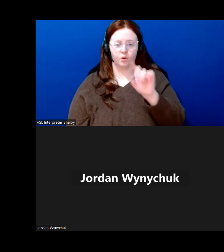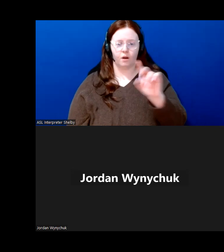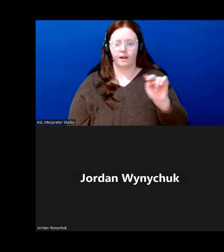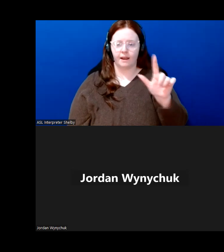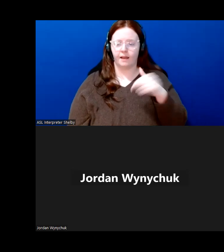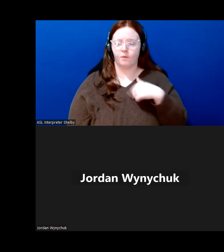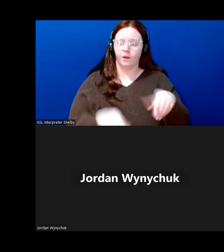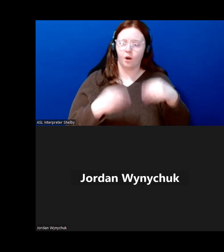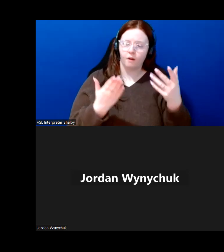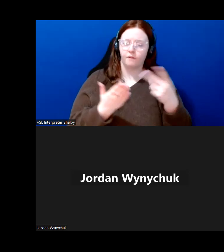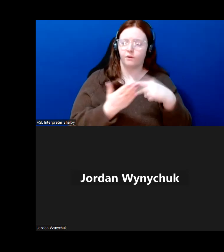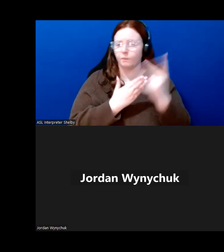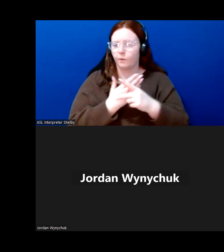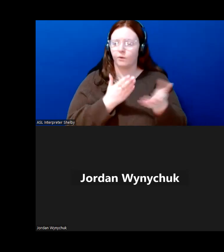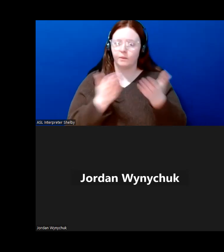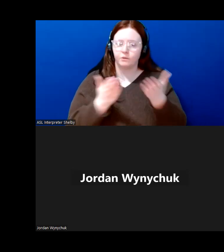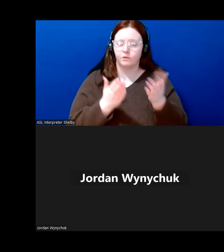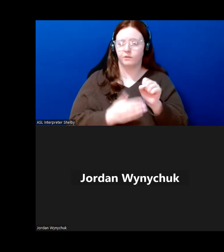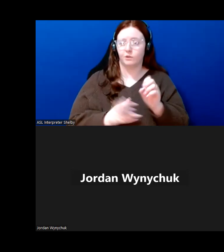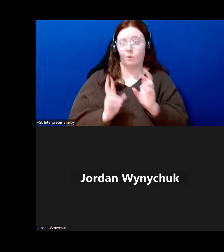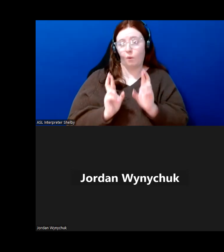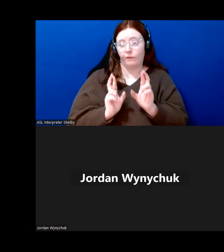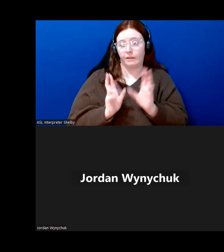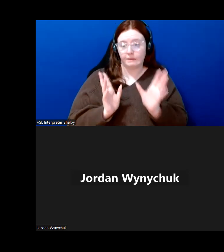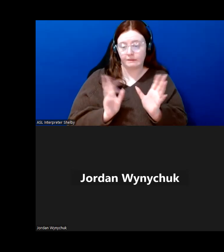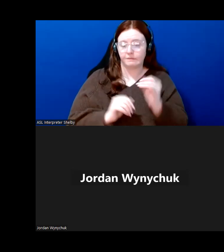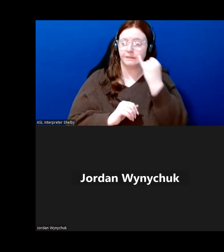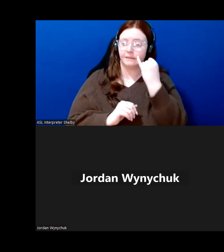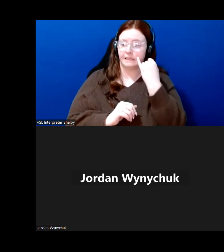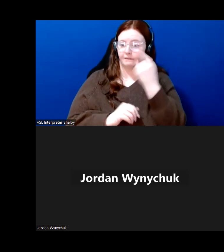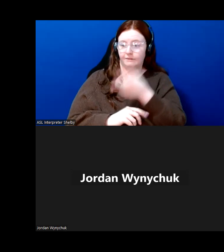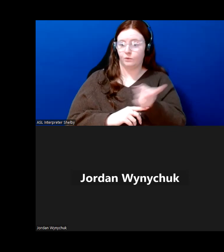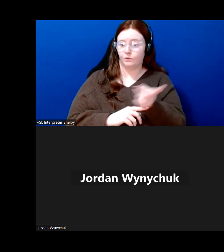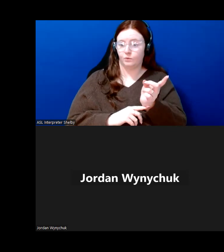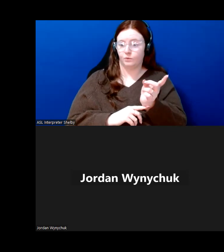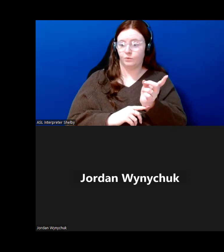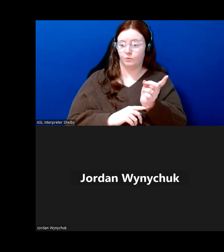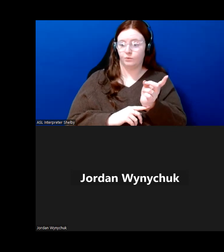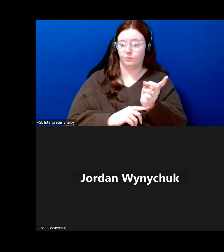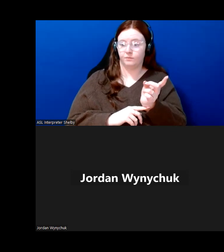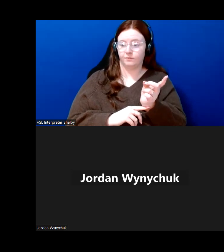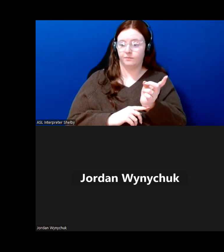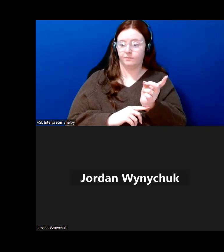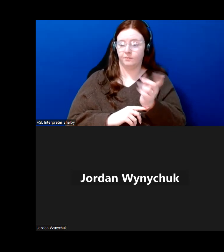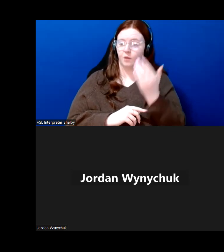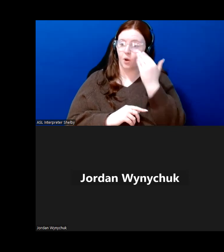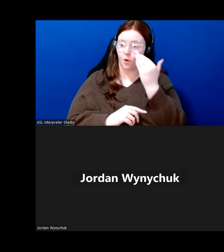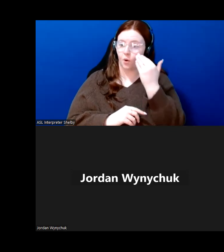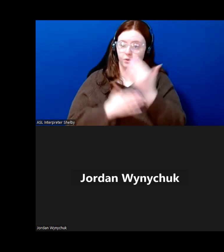and services. So hopefully, if anyone on this Zoom call has someone in their